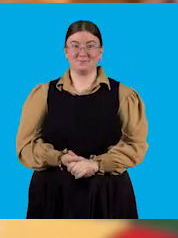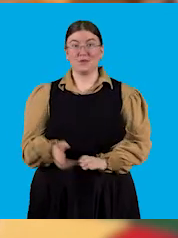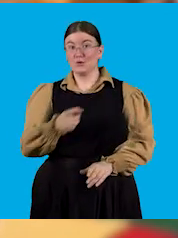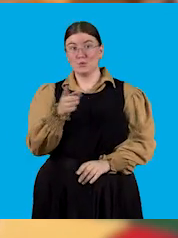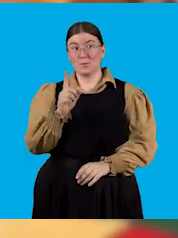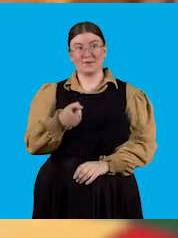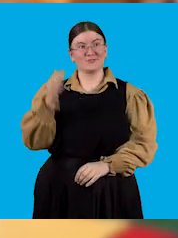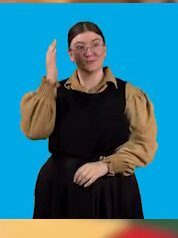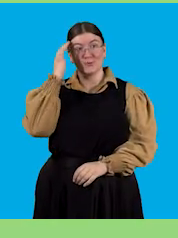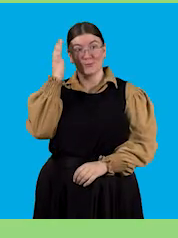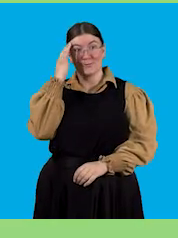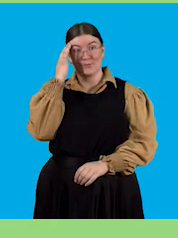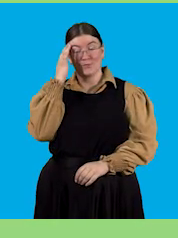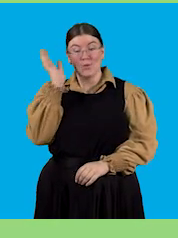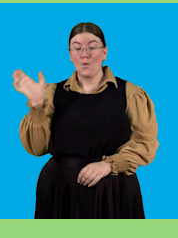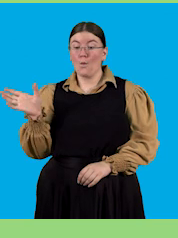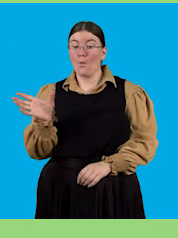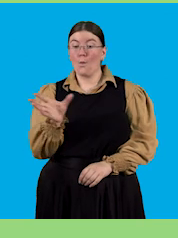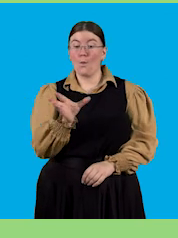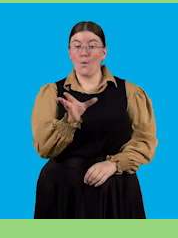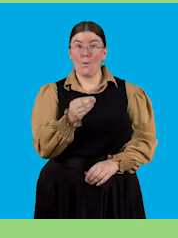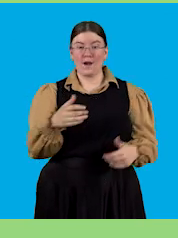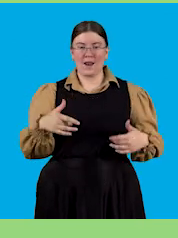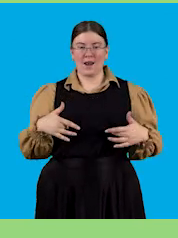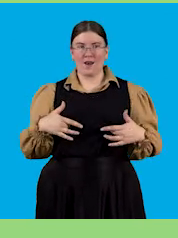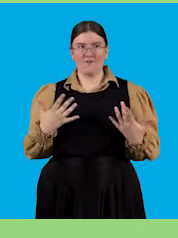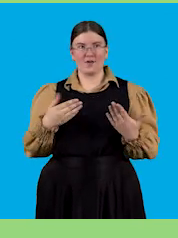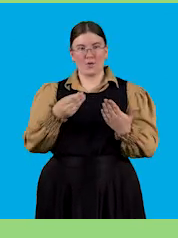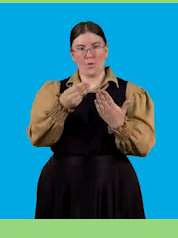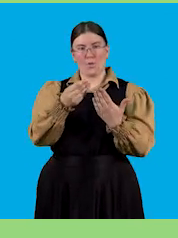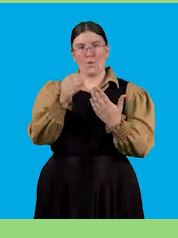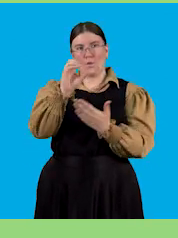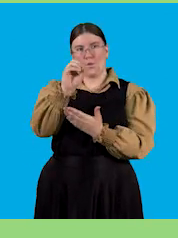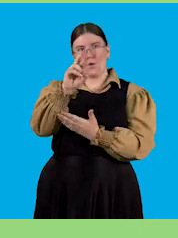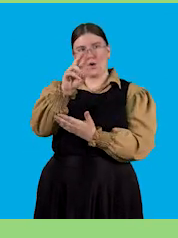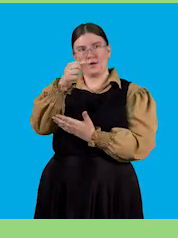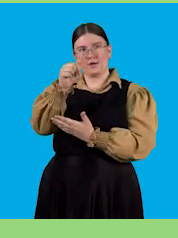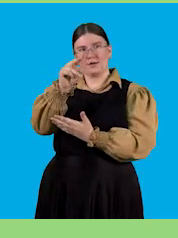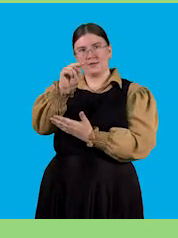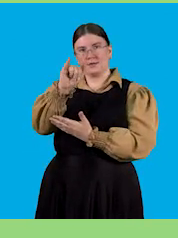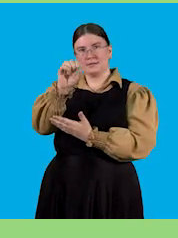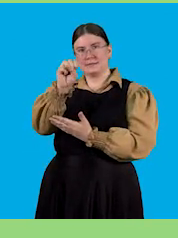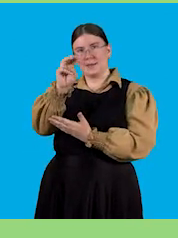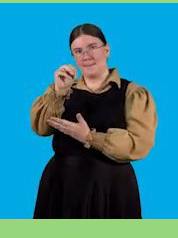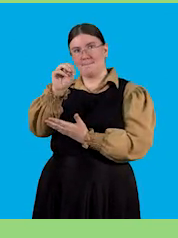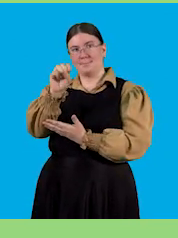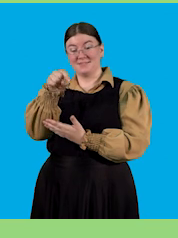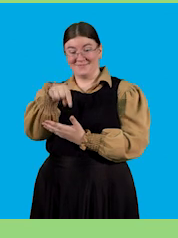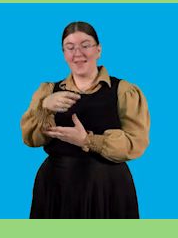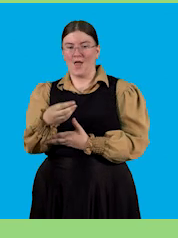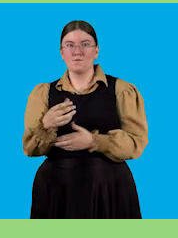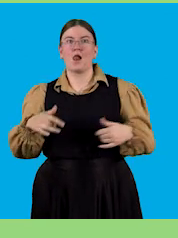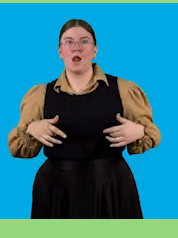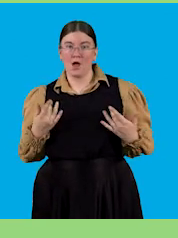So you should know that all living organisms carry out life processes of growth and